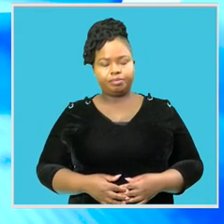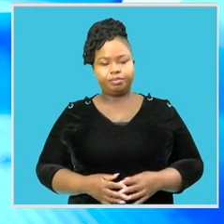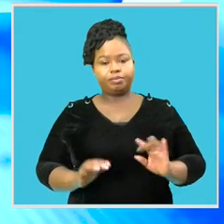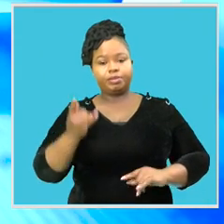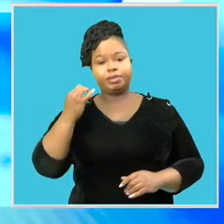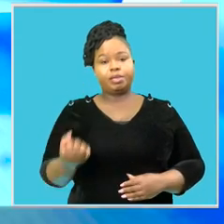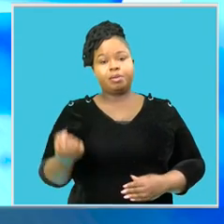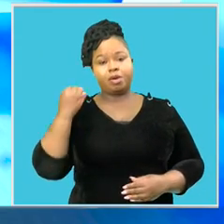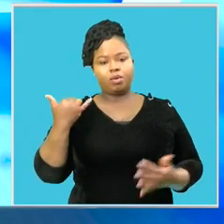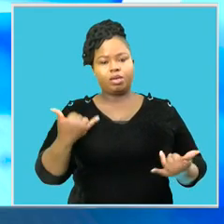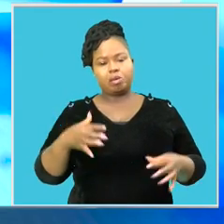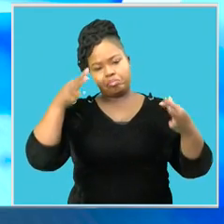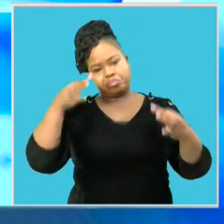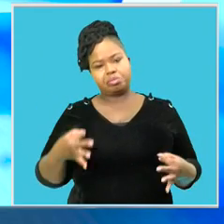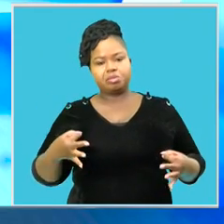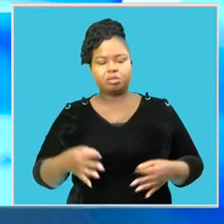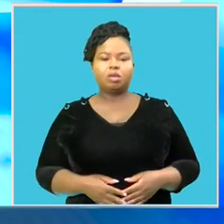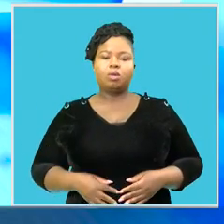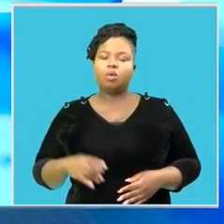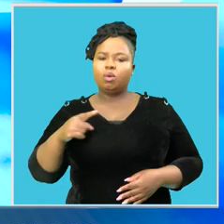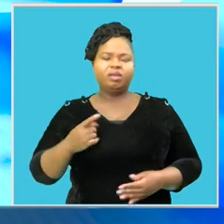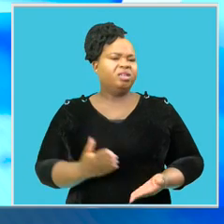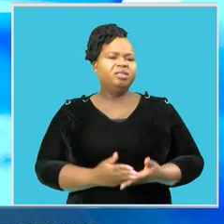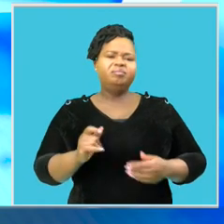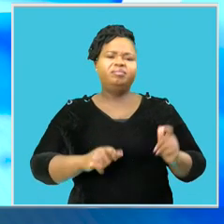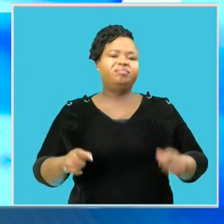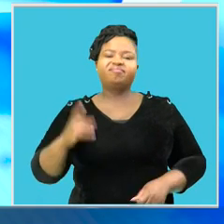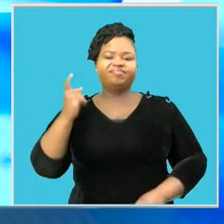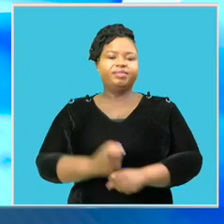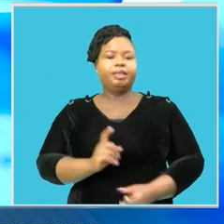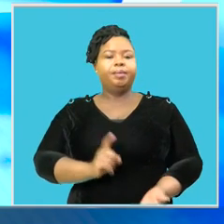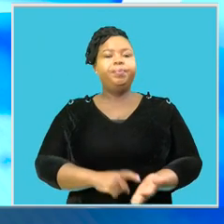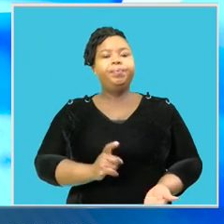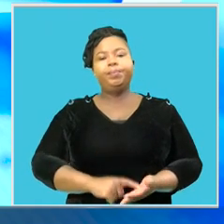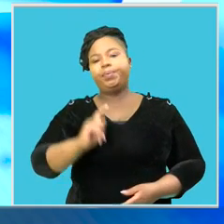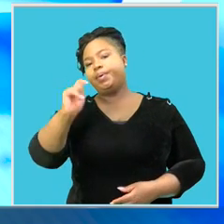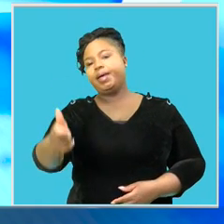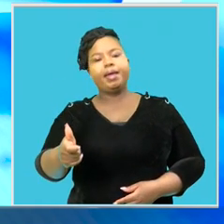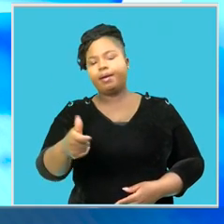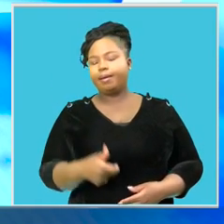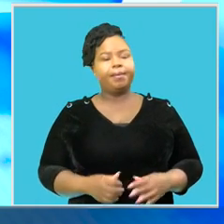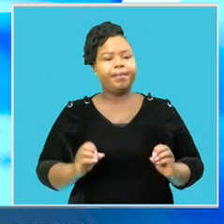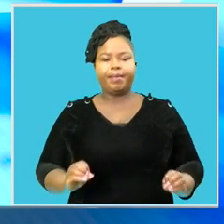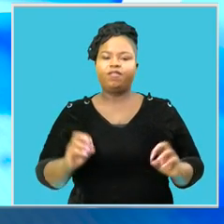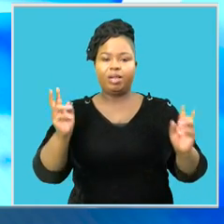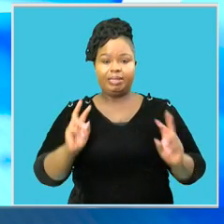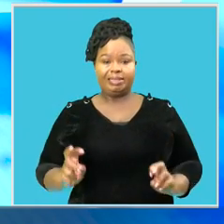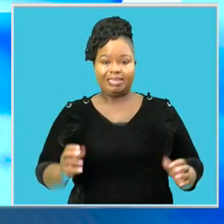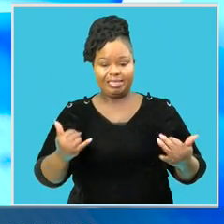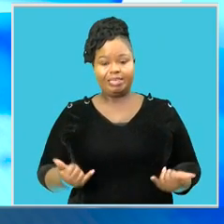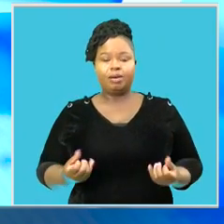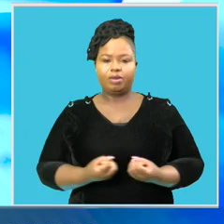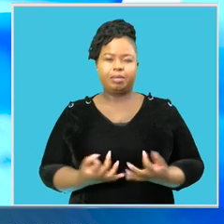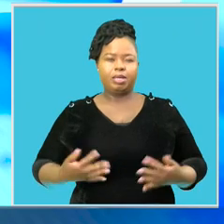Isithi power isithathe isinqumo esiqinile ngokumelene nabangafuni ukukhokhela ugesi eRoodepoort njengoba igxile kumakhasimende ayisishaga